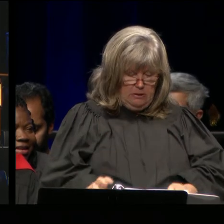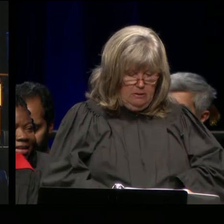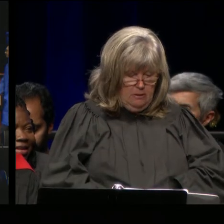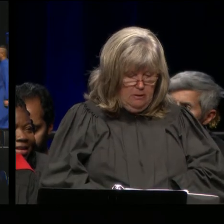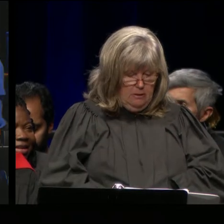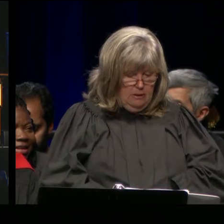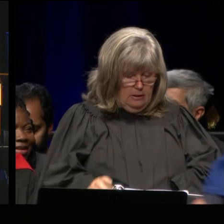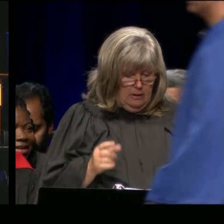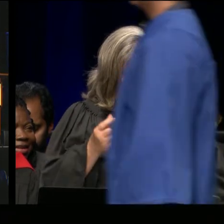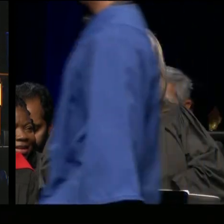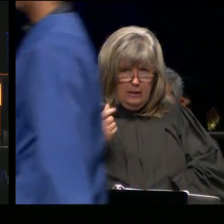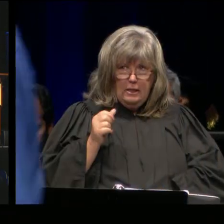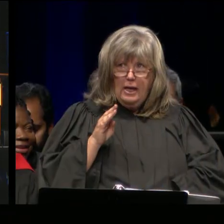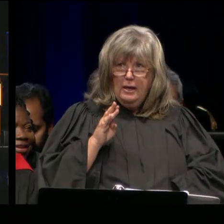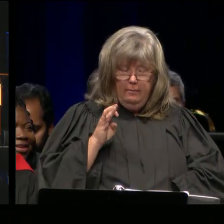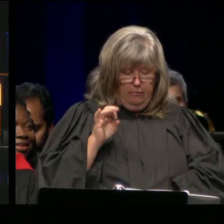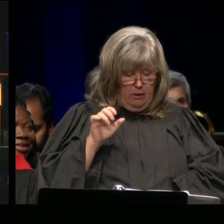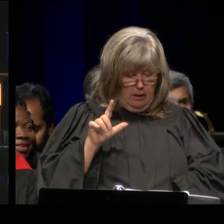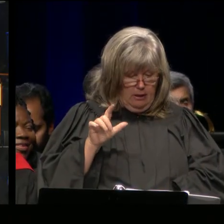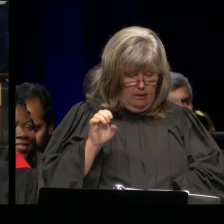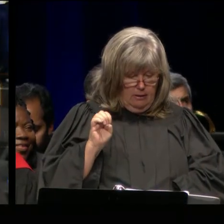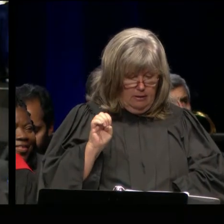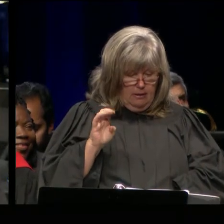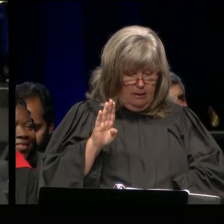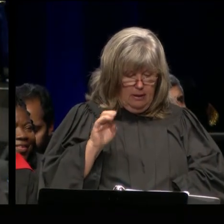Gabriel Balon.